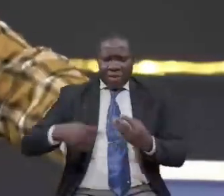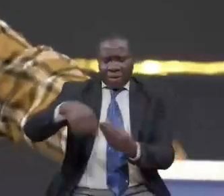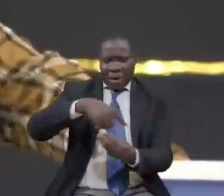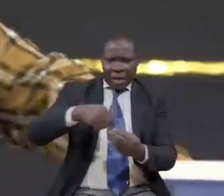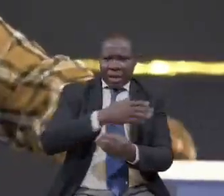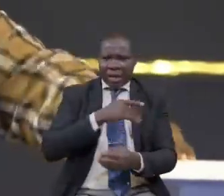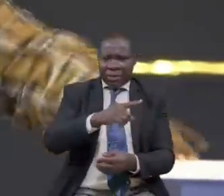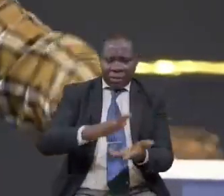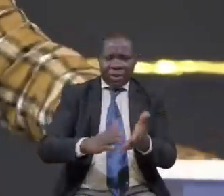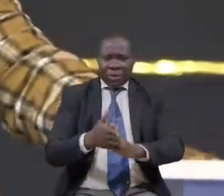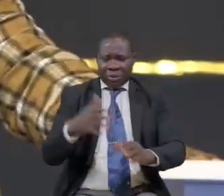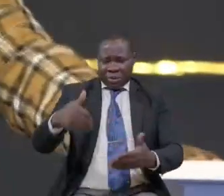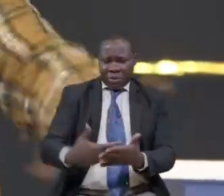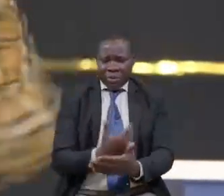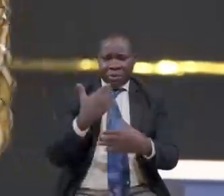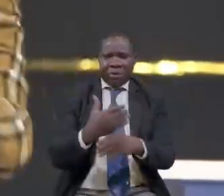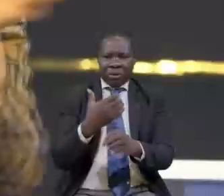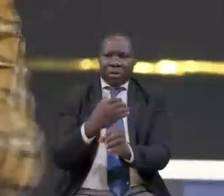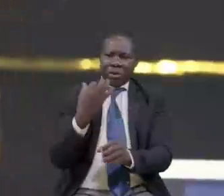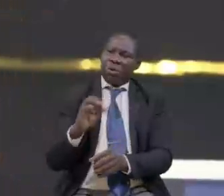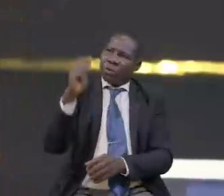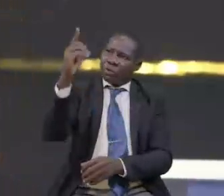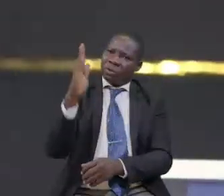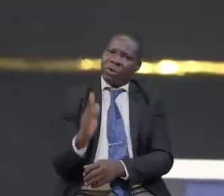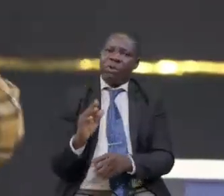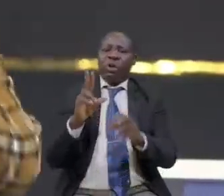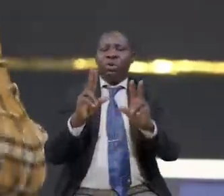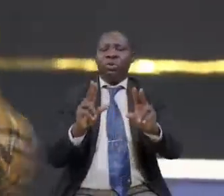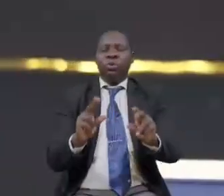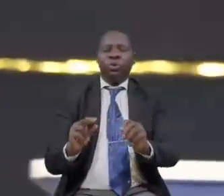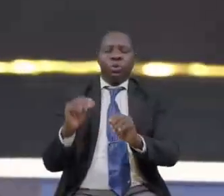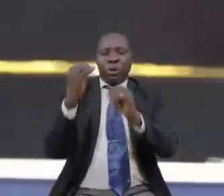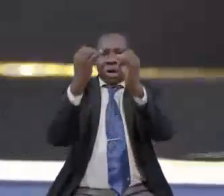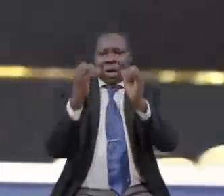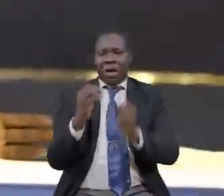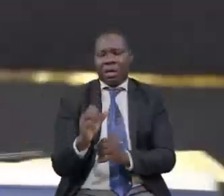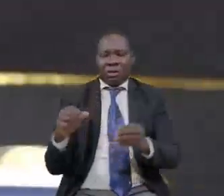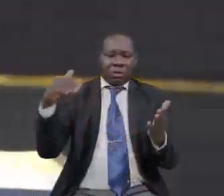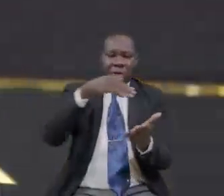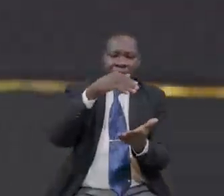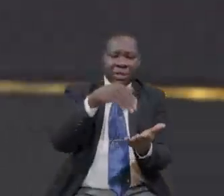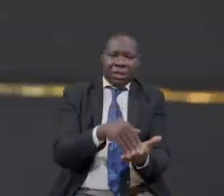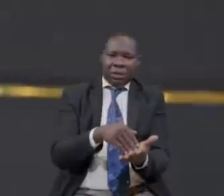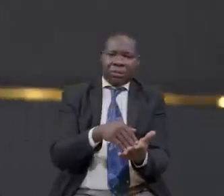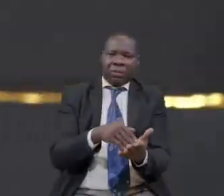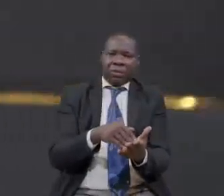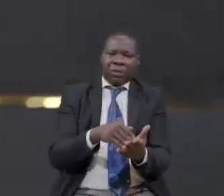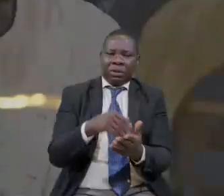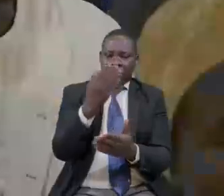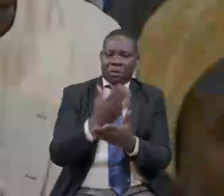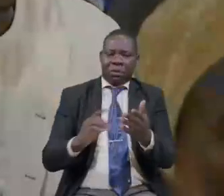creation of God. No idols anymore. Somebody shout